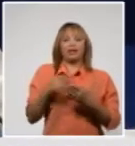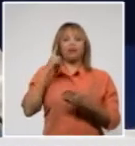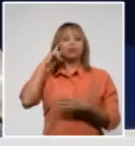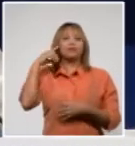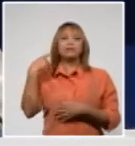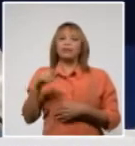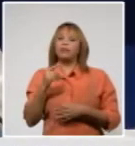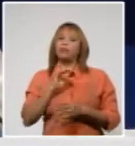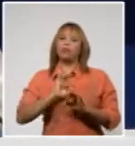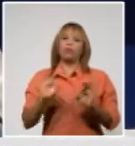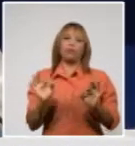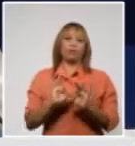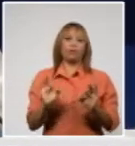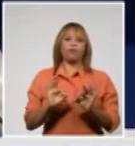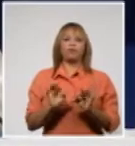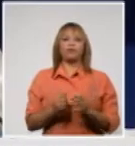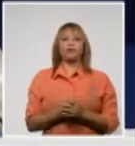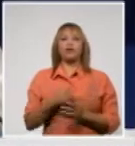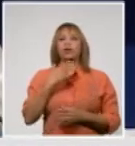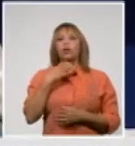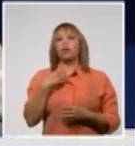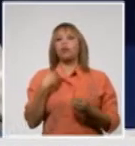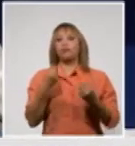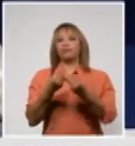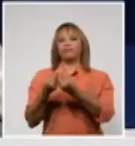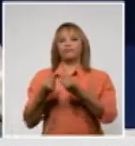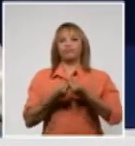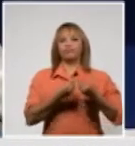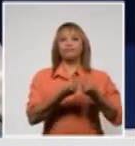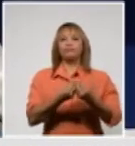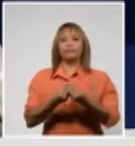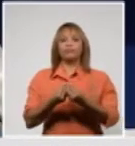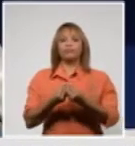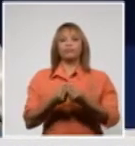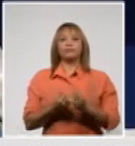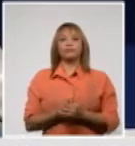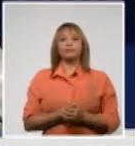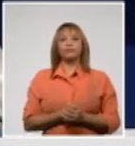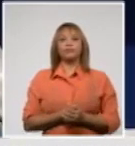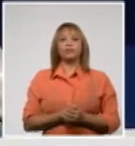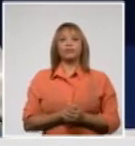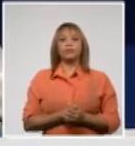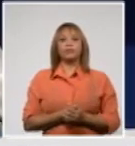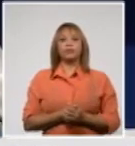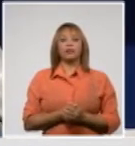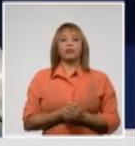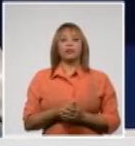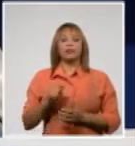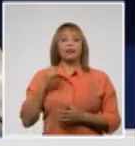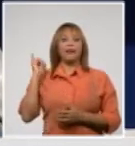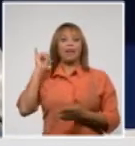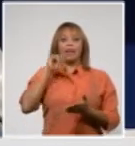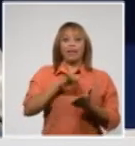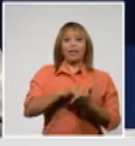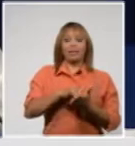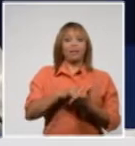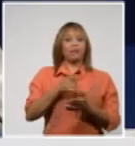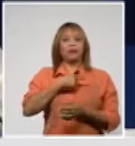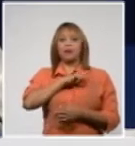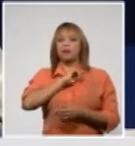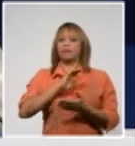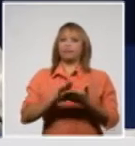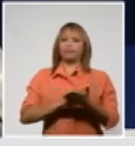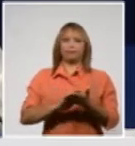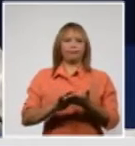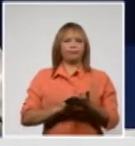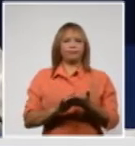located the source of infection linked to a series of cases reported over recent days, work is still underway to